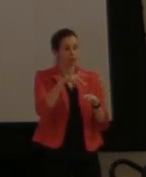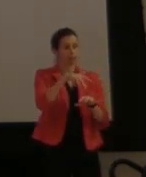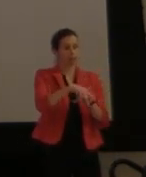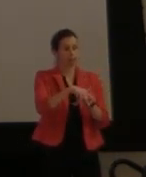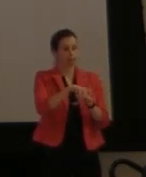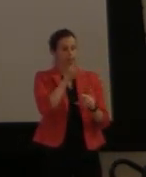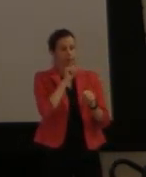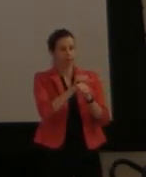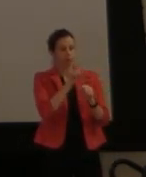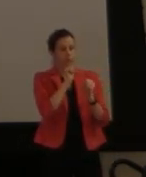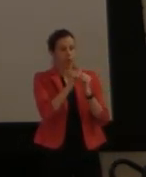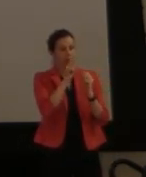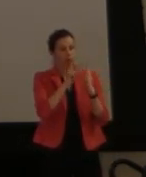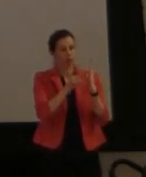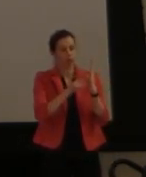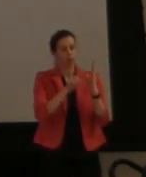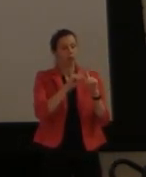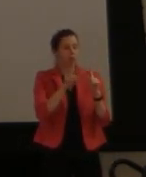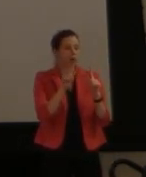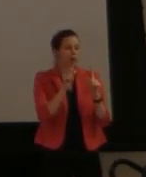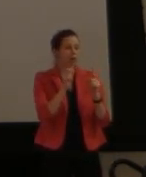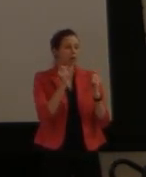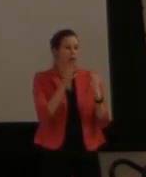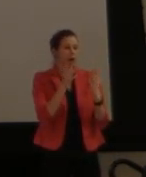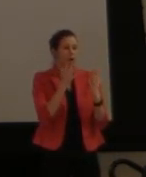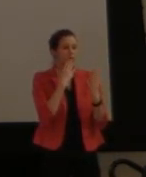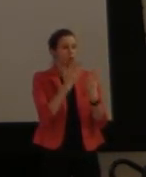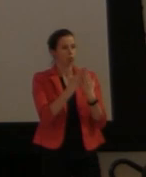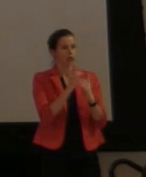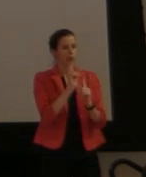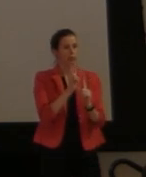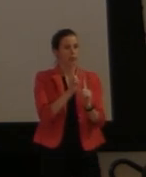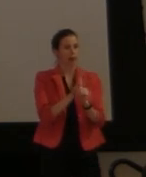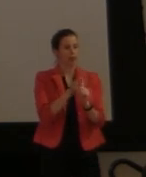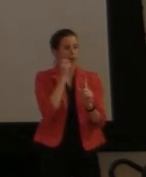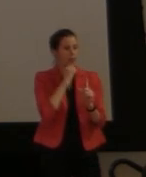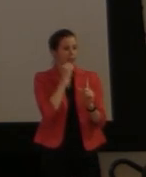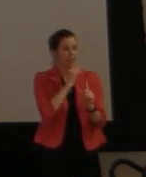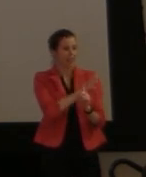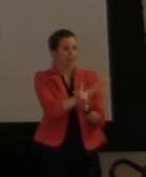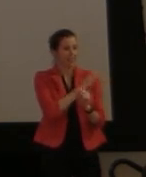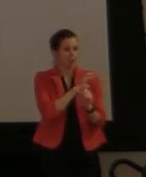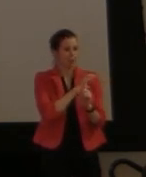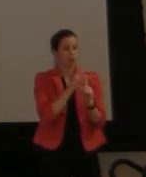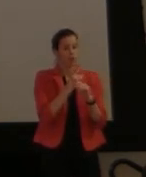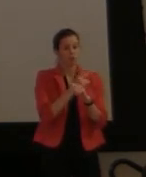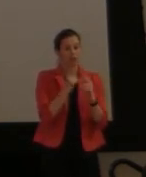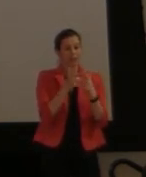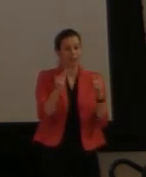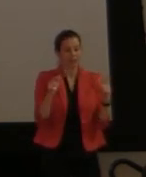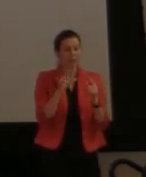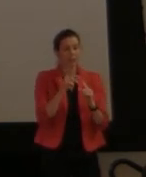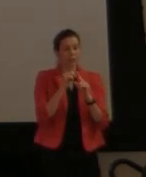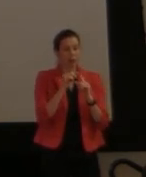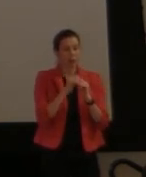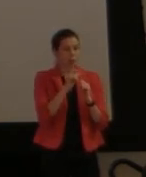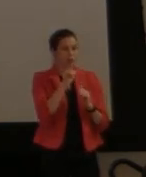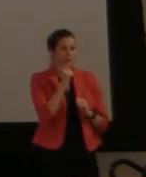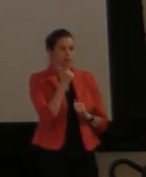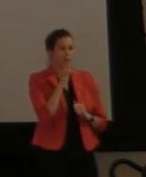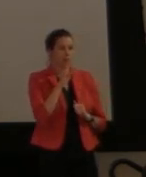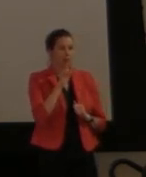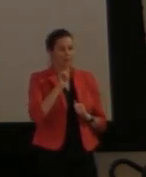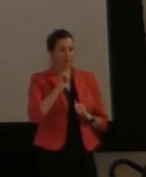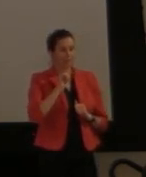so these things also translate really easily into everyday clinical practice. So using language, especially with LGBT and gender